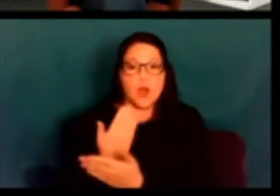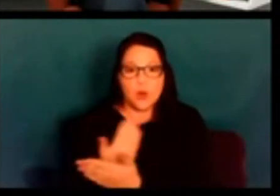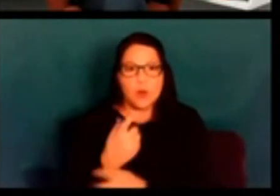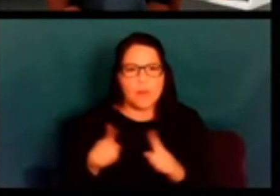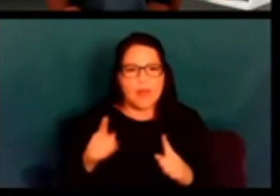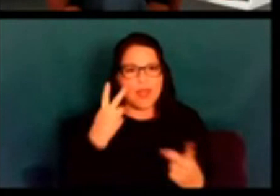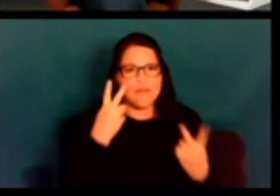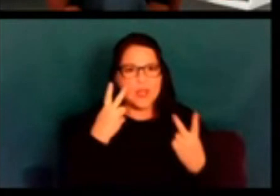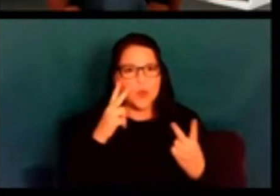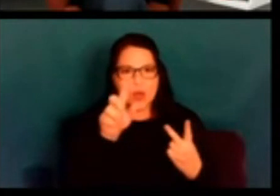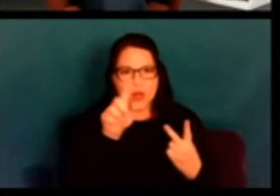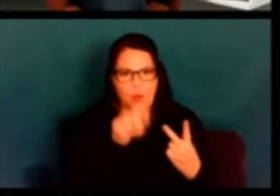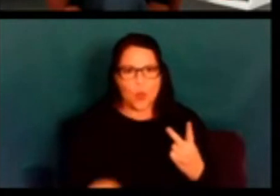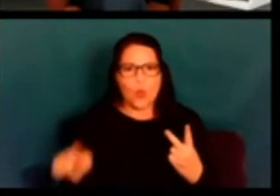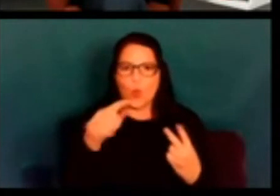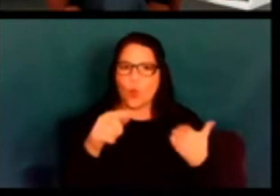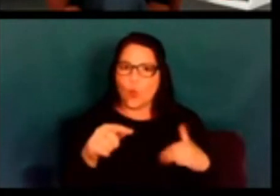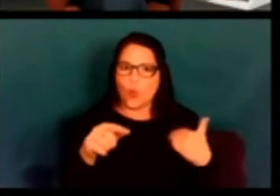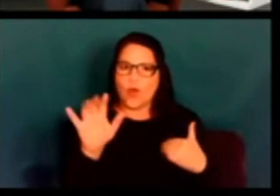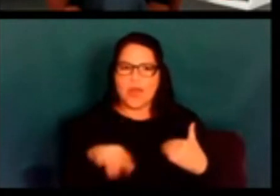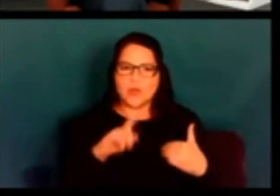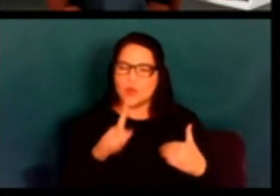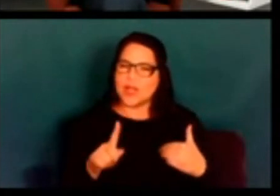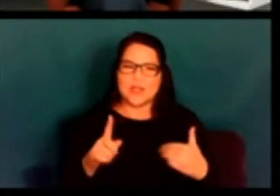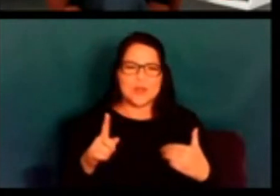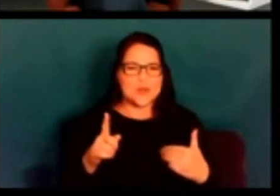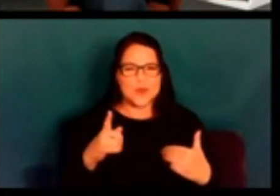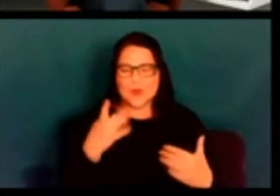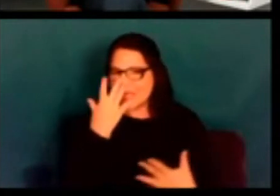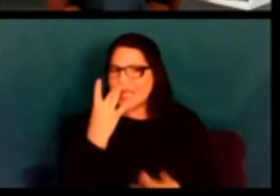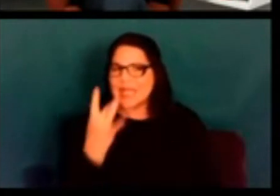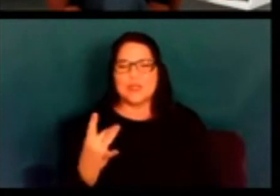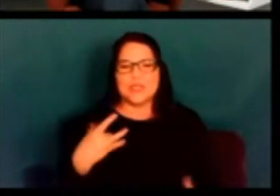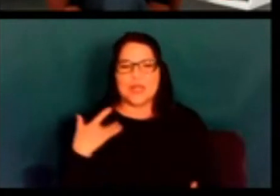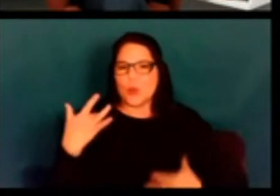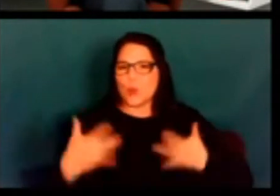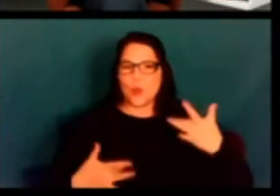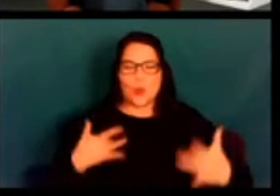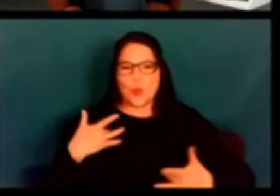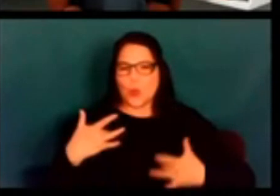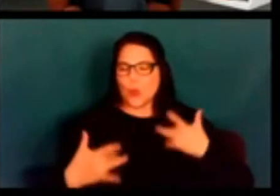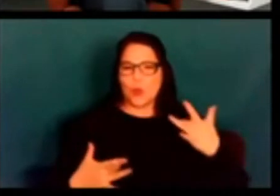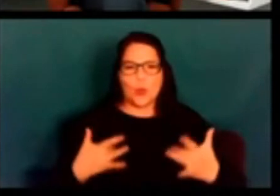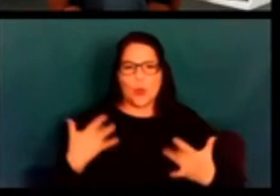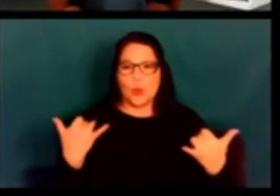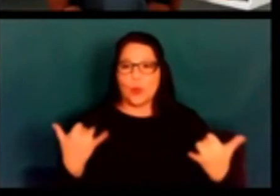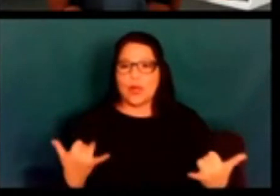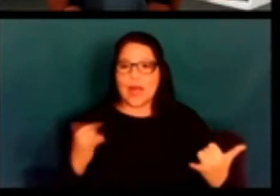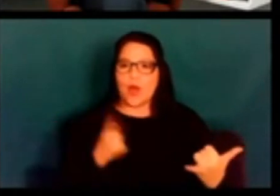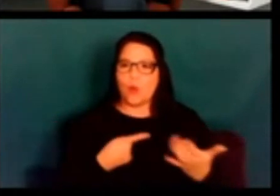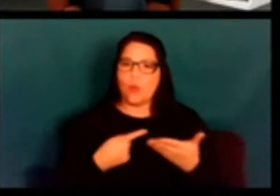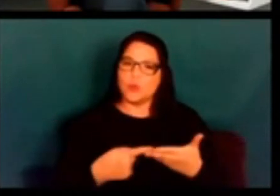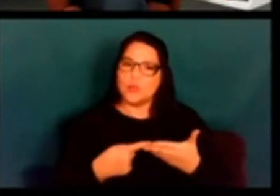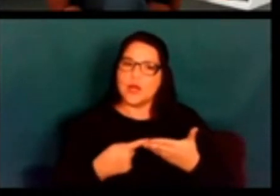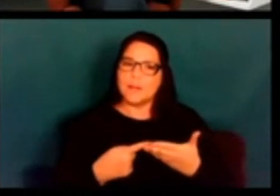that visually as well. And I think that's the through line that I find so interesting to get us to this point where we're talking about